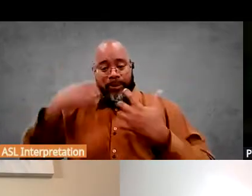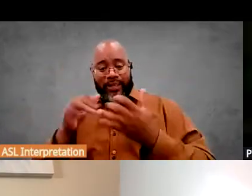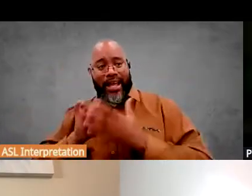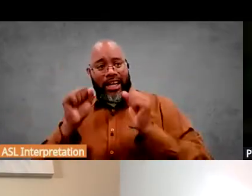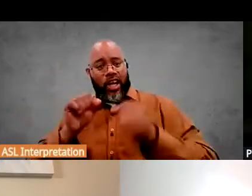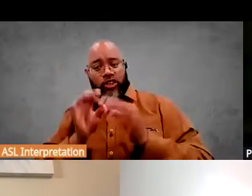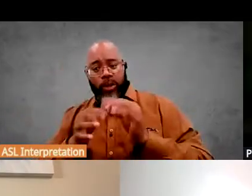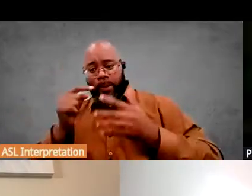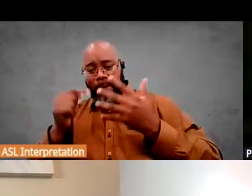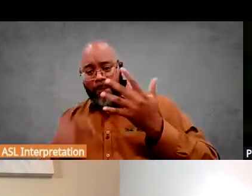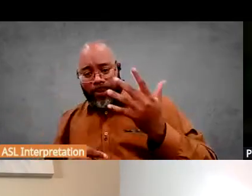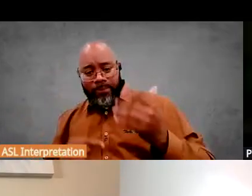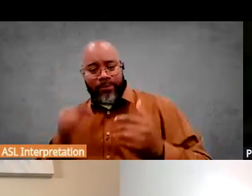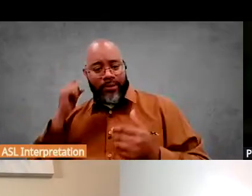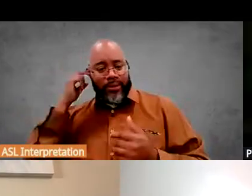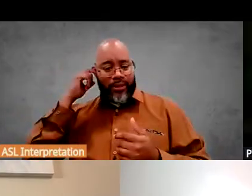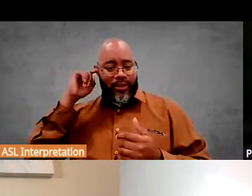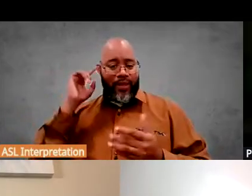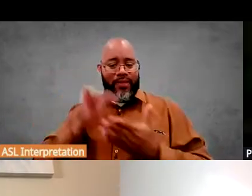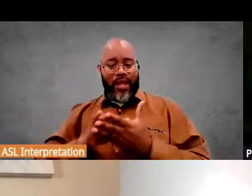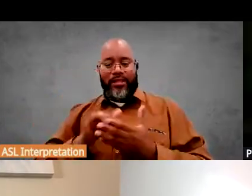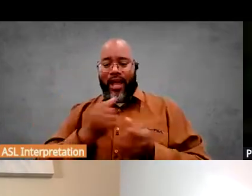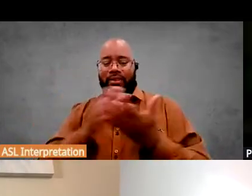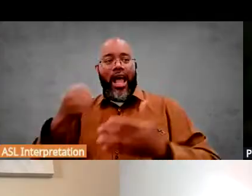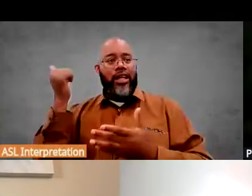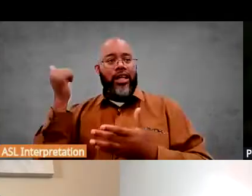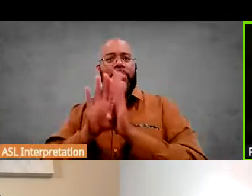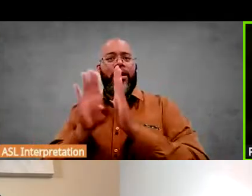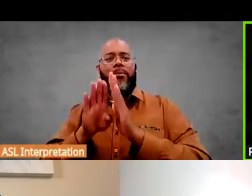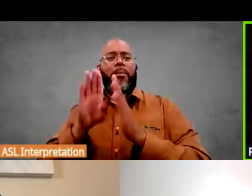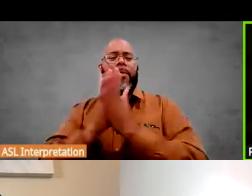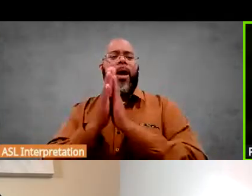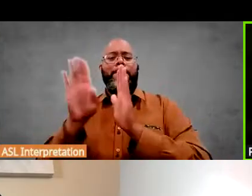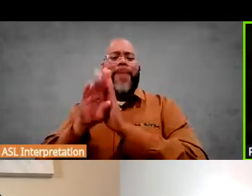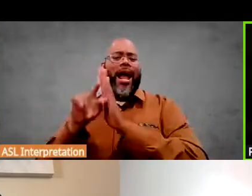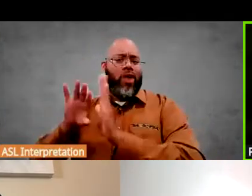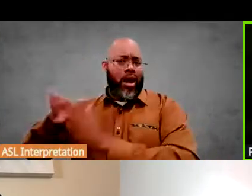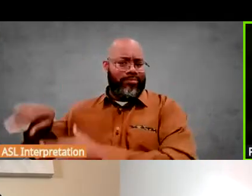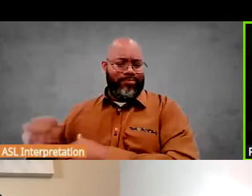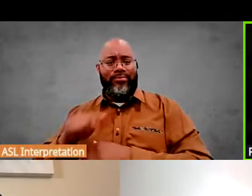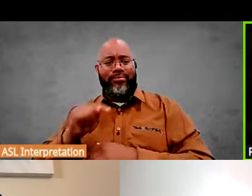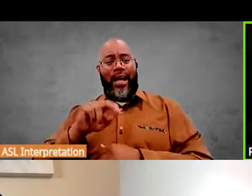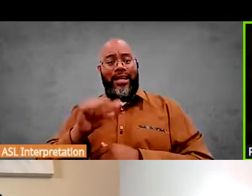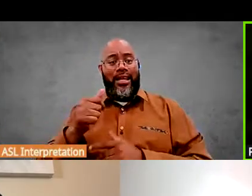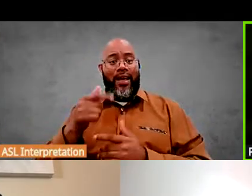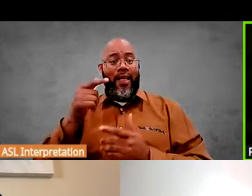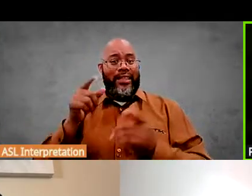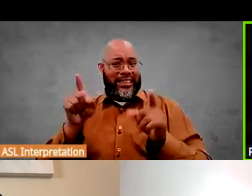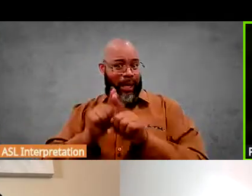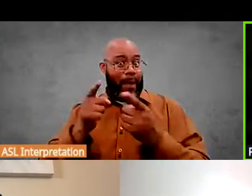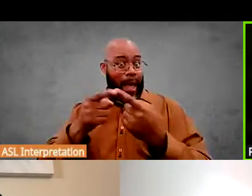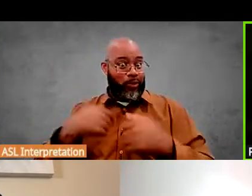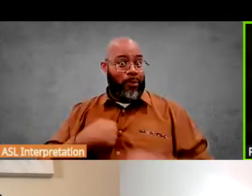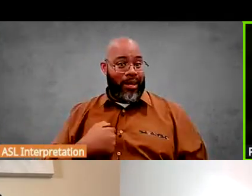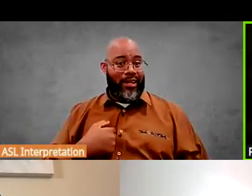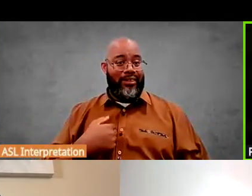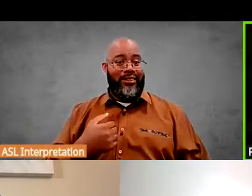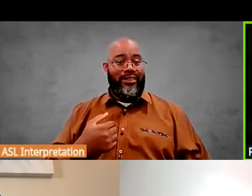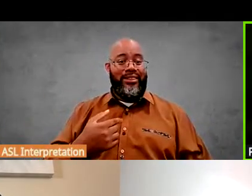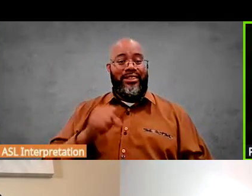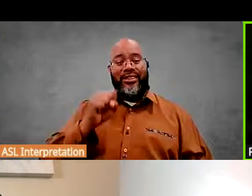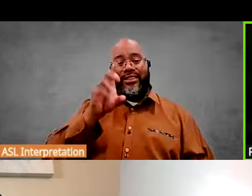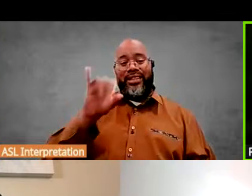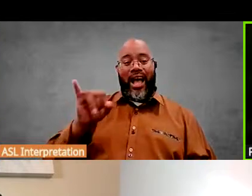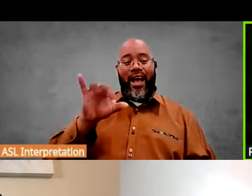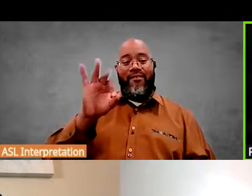why I'm doing this. And everything else becomes noise. Tanya, I actually have to agree with you. The same thing happened to me. A sci-fi